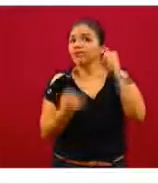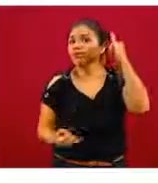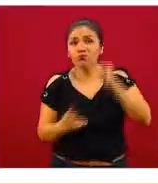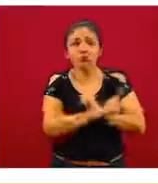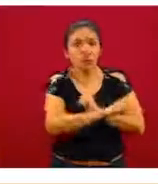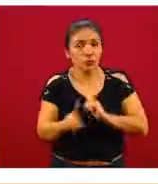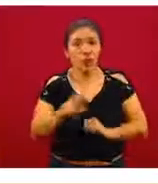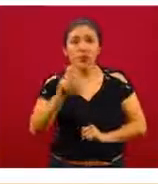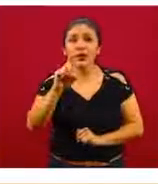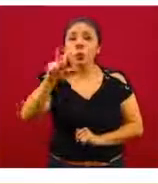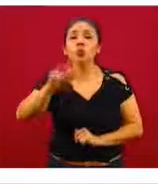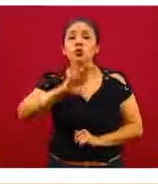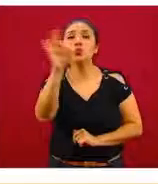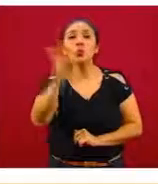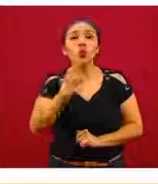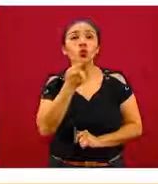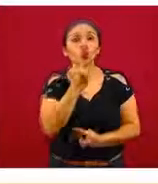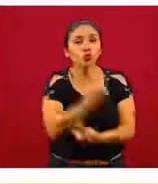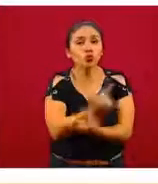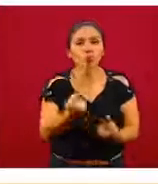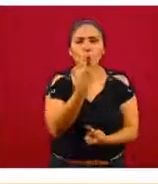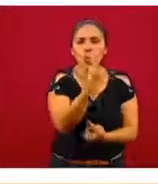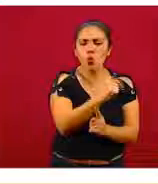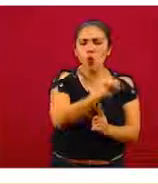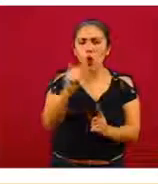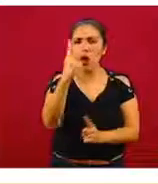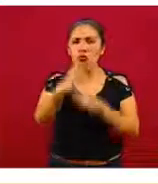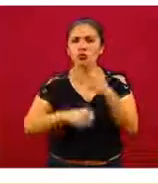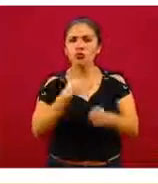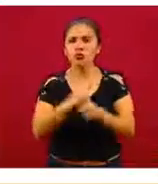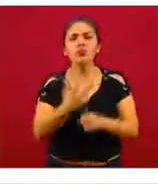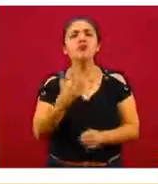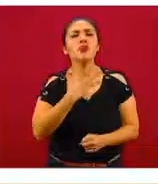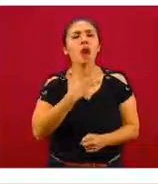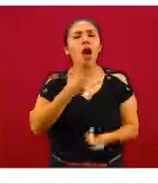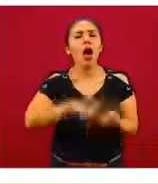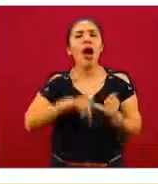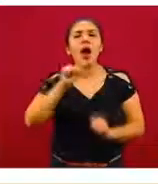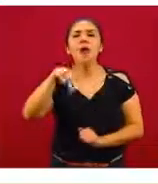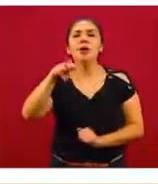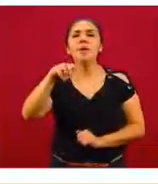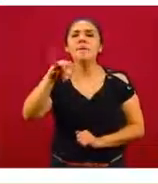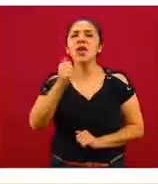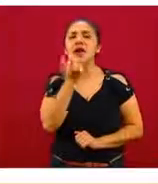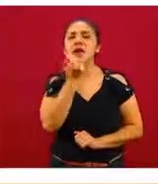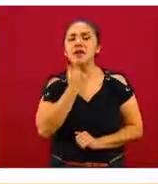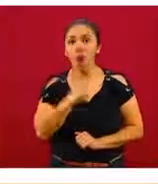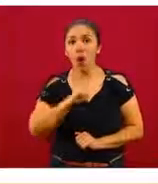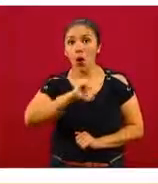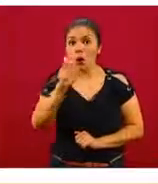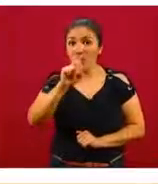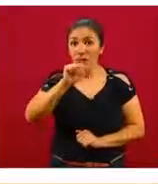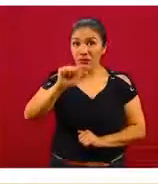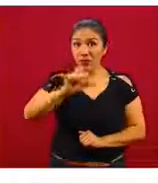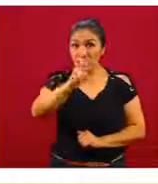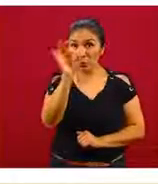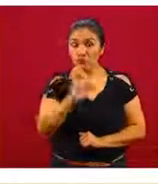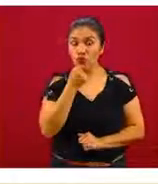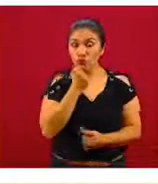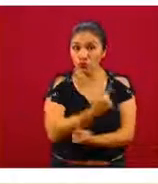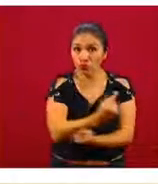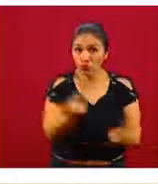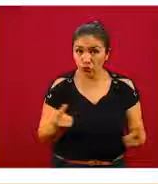Many children suffer from various forms of malnutrition, such as anemia, and